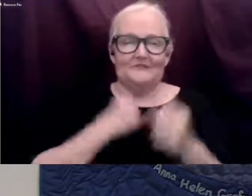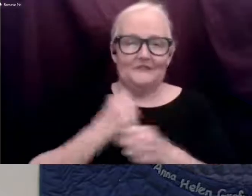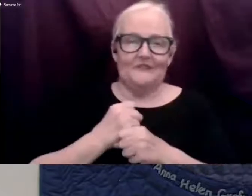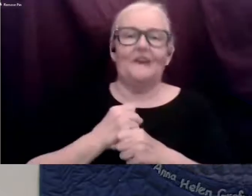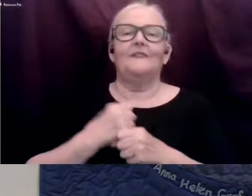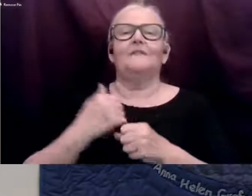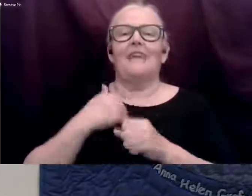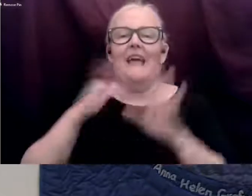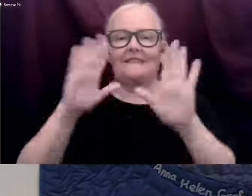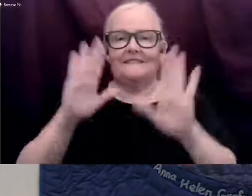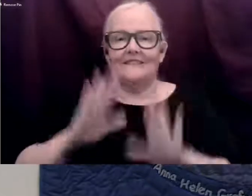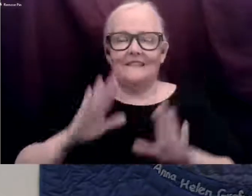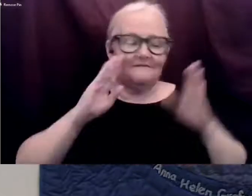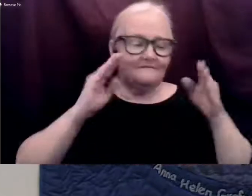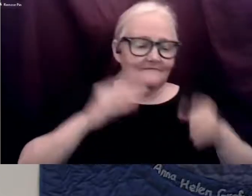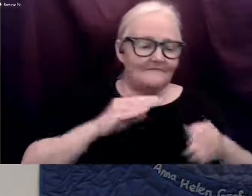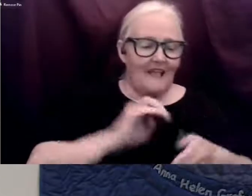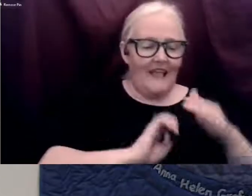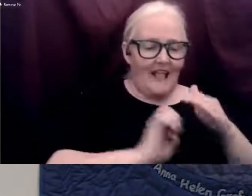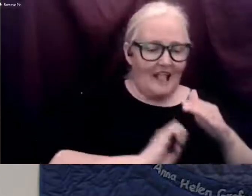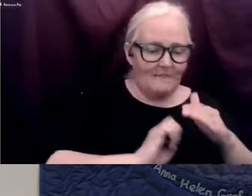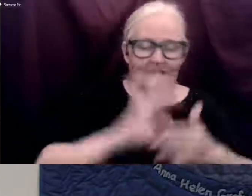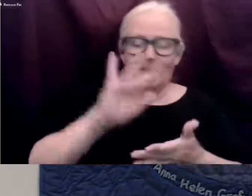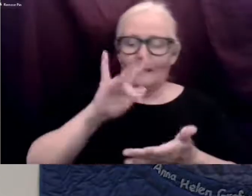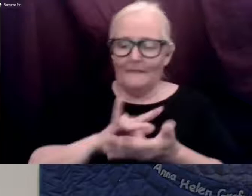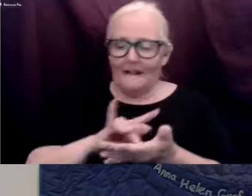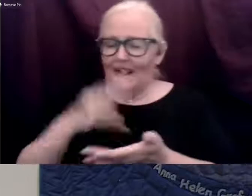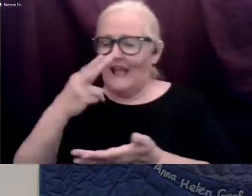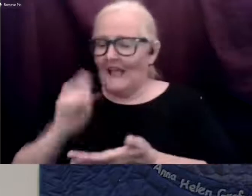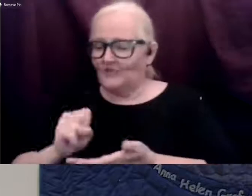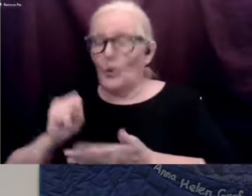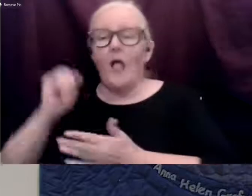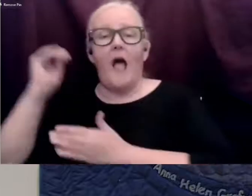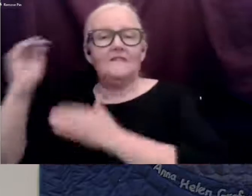high schoolers, as well as adults. There were 17 people crammed in my